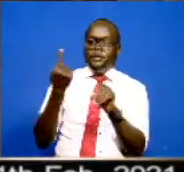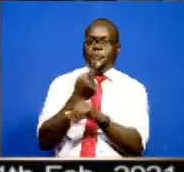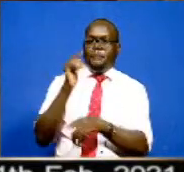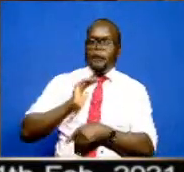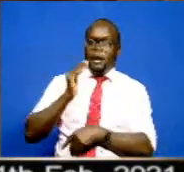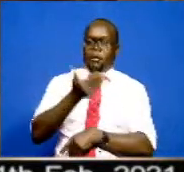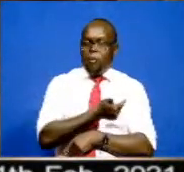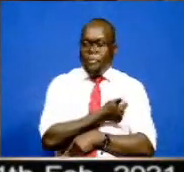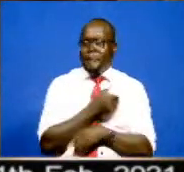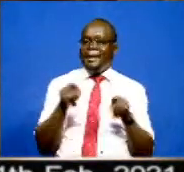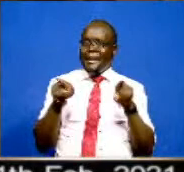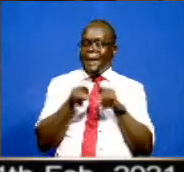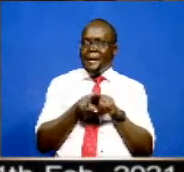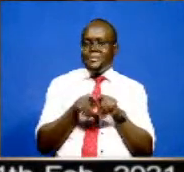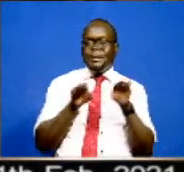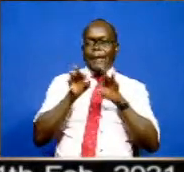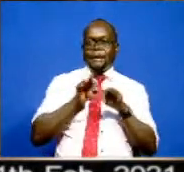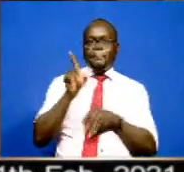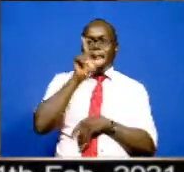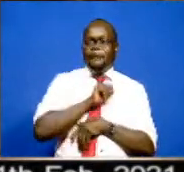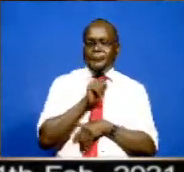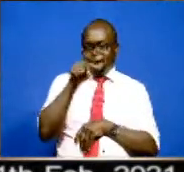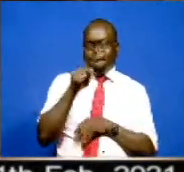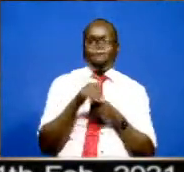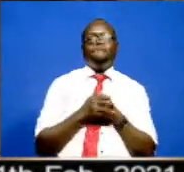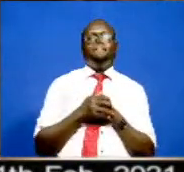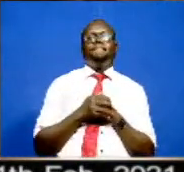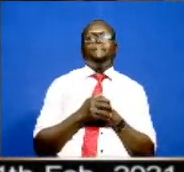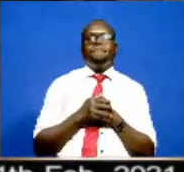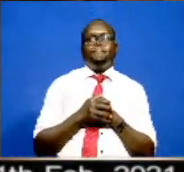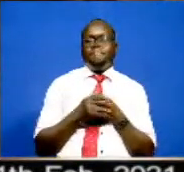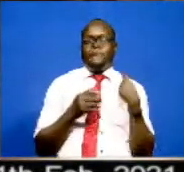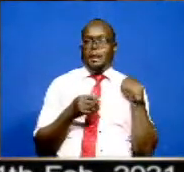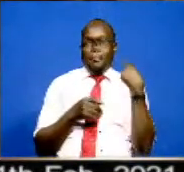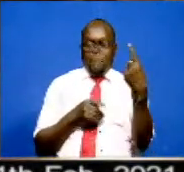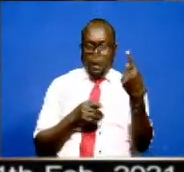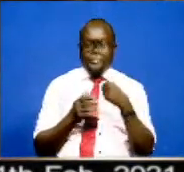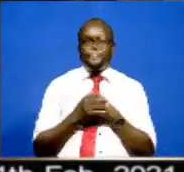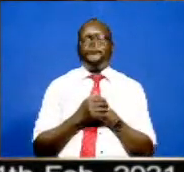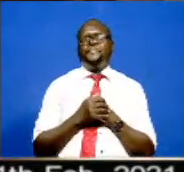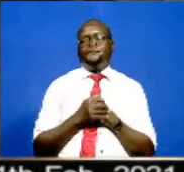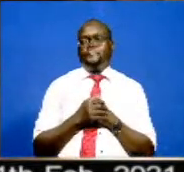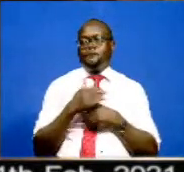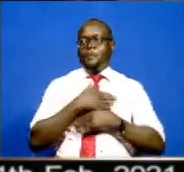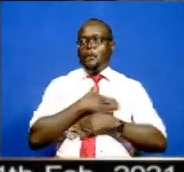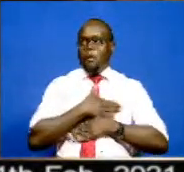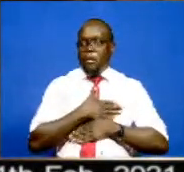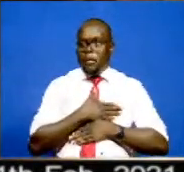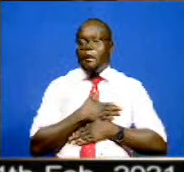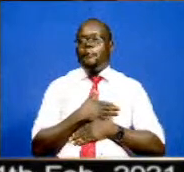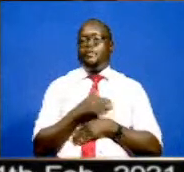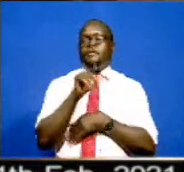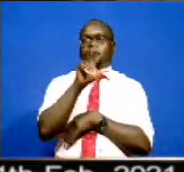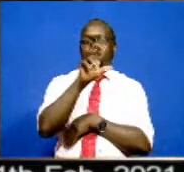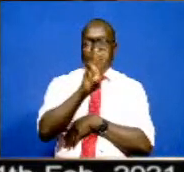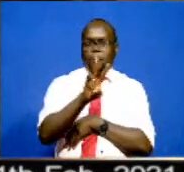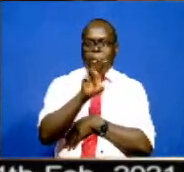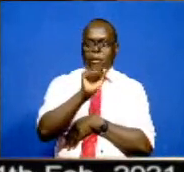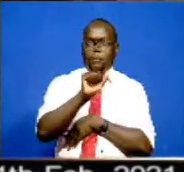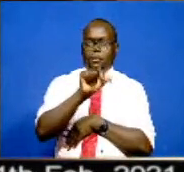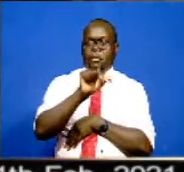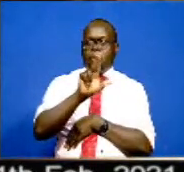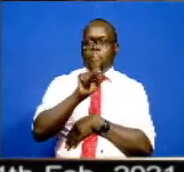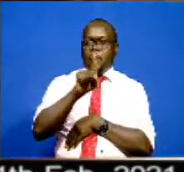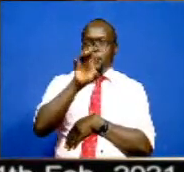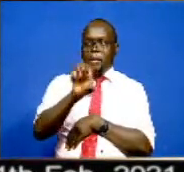committees as specified here under. Number 1, the Honorable John Waluke Koi, MP, to be